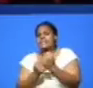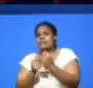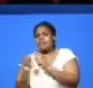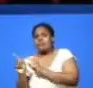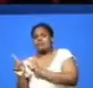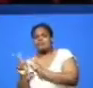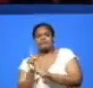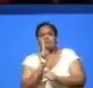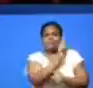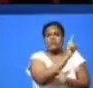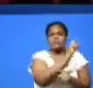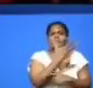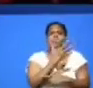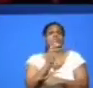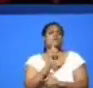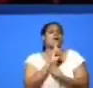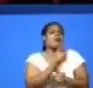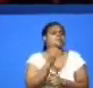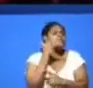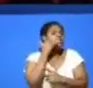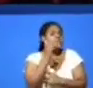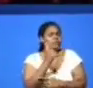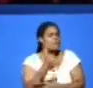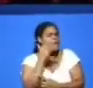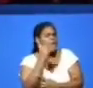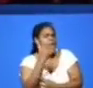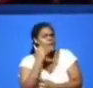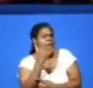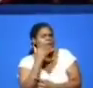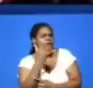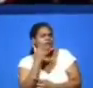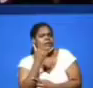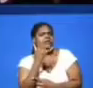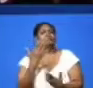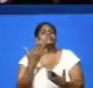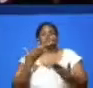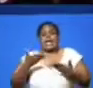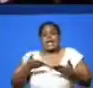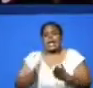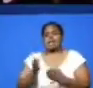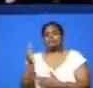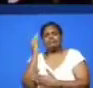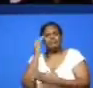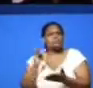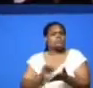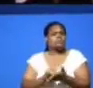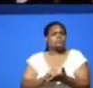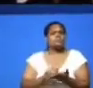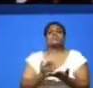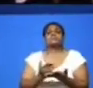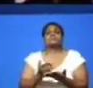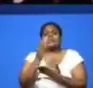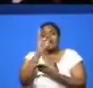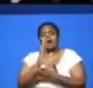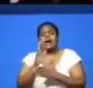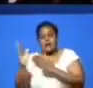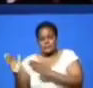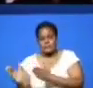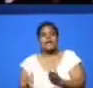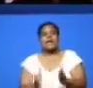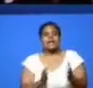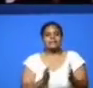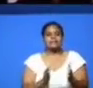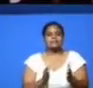got your call. That's how he got your call to let you know that God planned it for